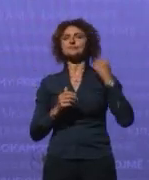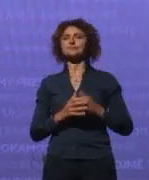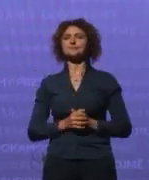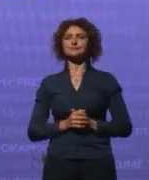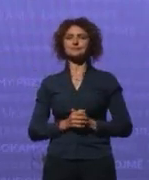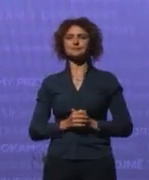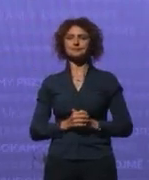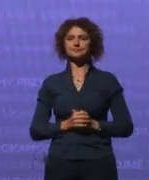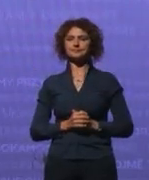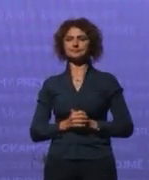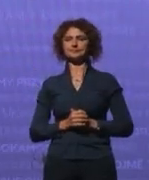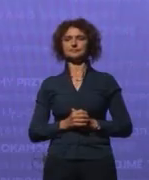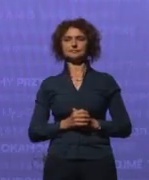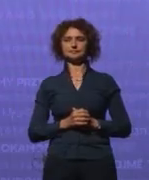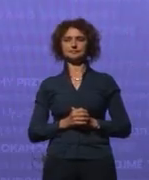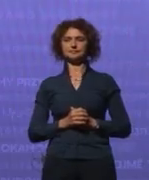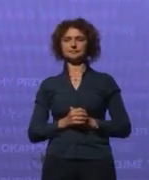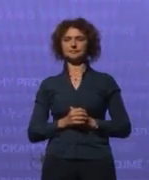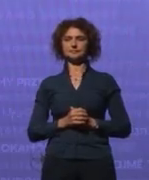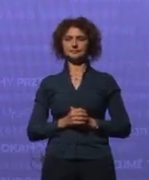they need to do a task. In our